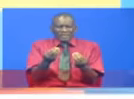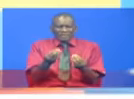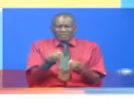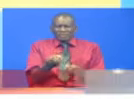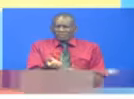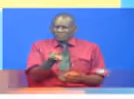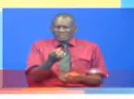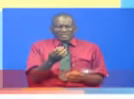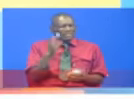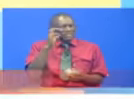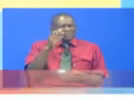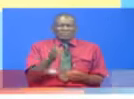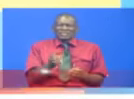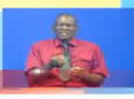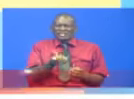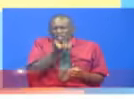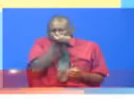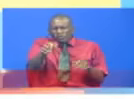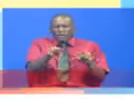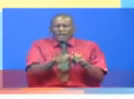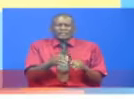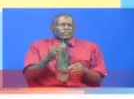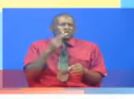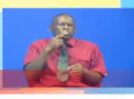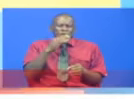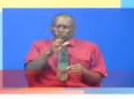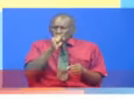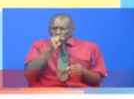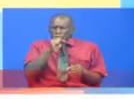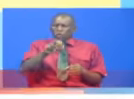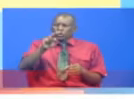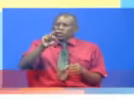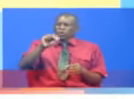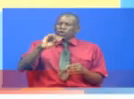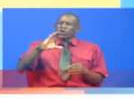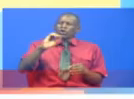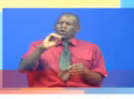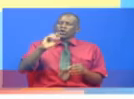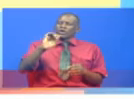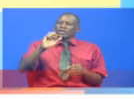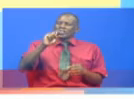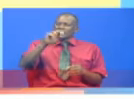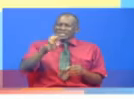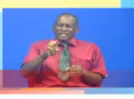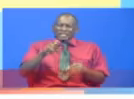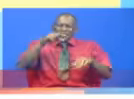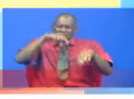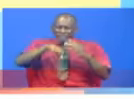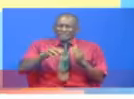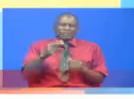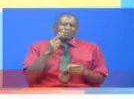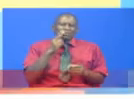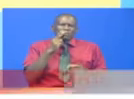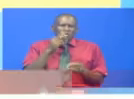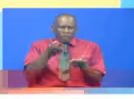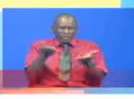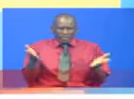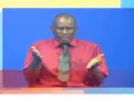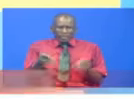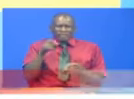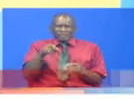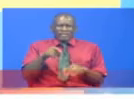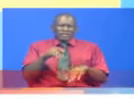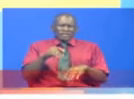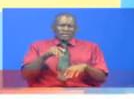as a smoker's cough. Nicotine, the active principle in tobacco products, is highly